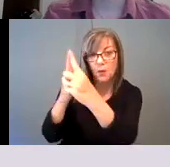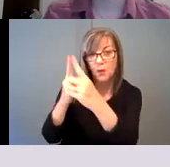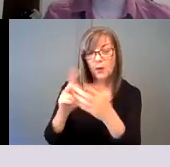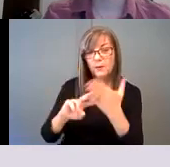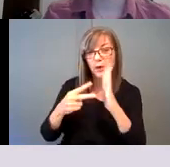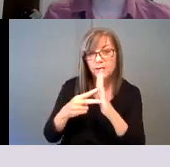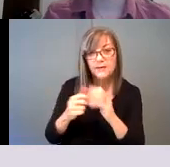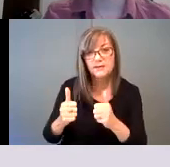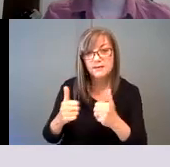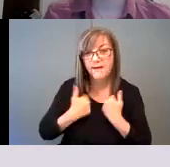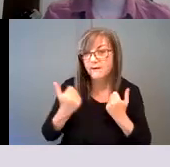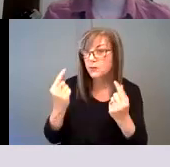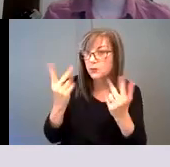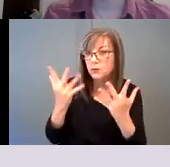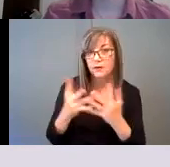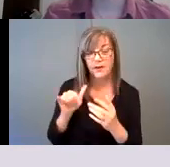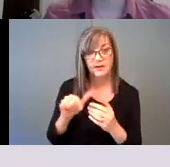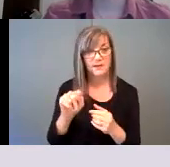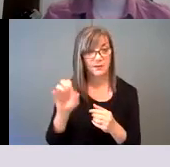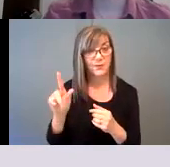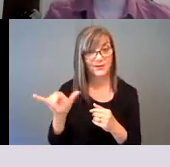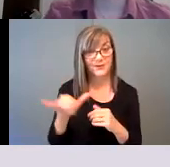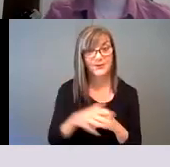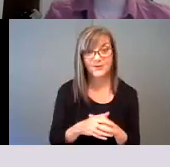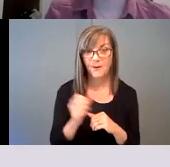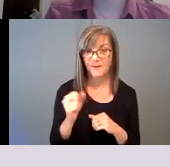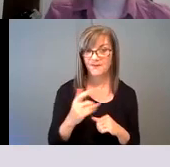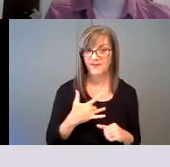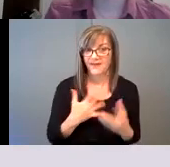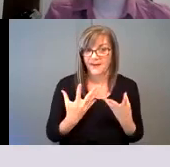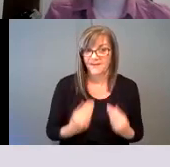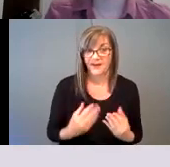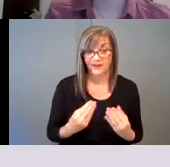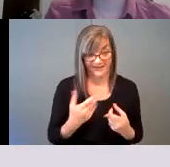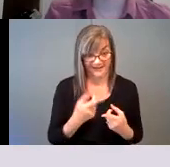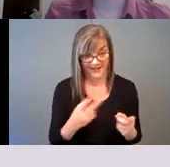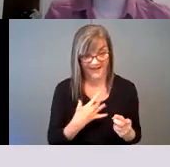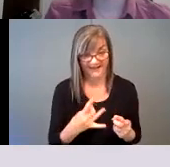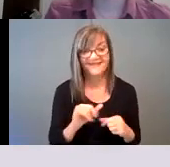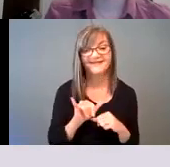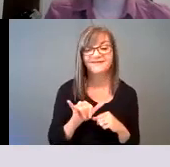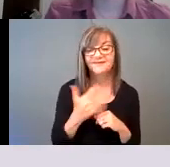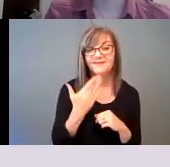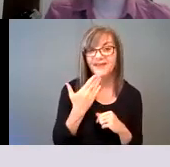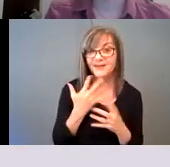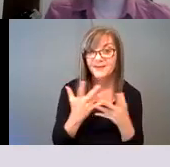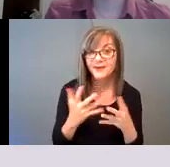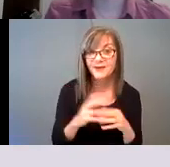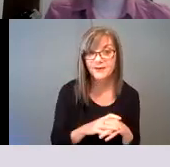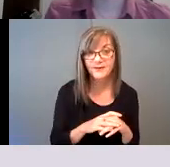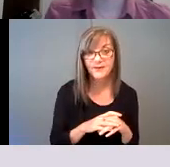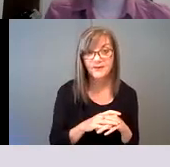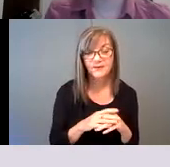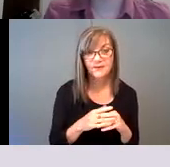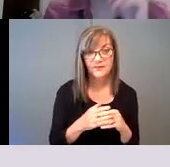as well. Yes, okay, the compassion was well received. Okay, thank you so much. We'll move on to